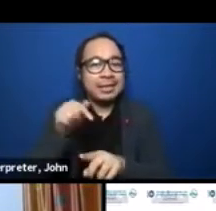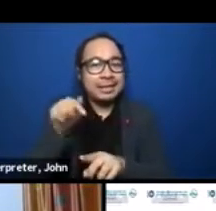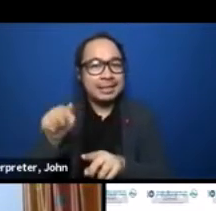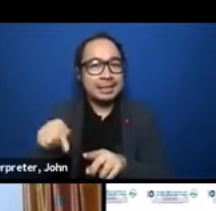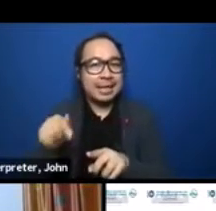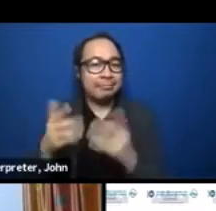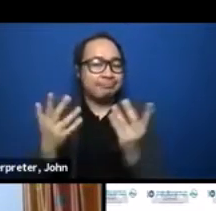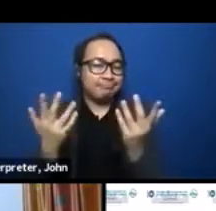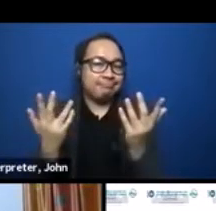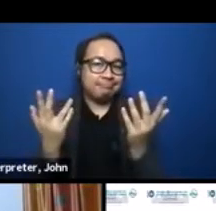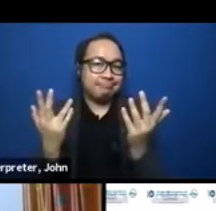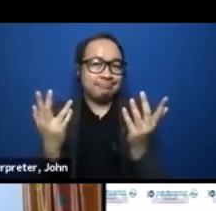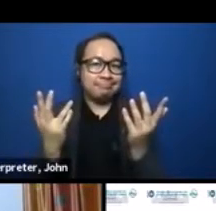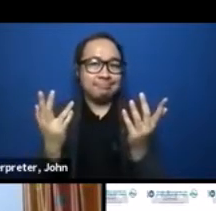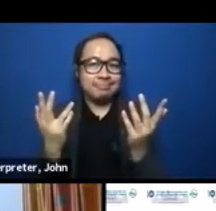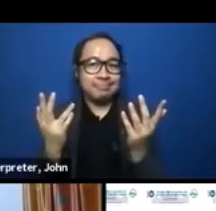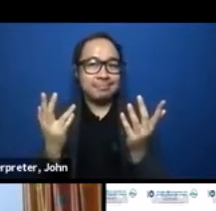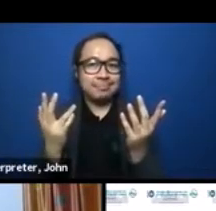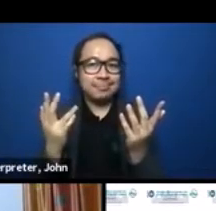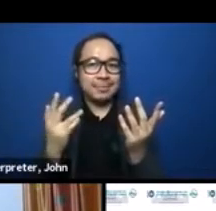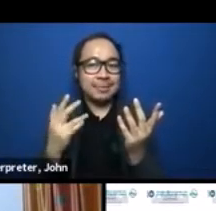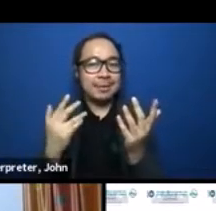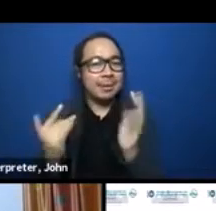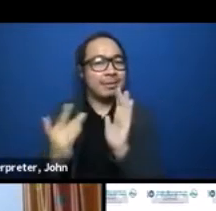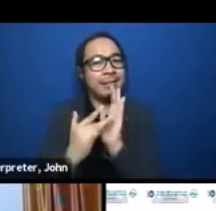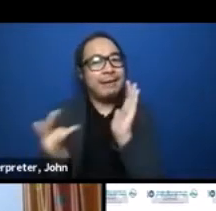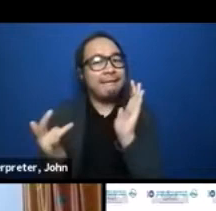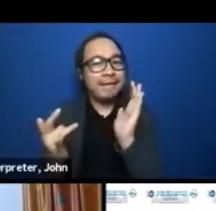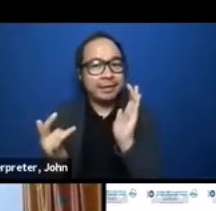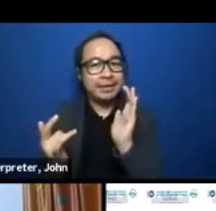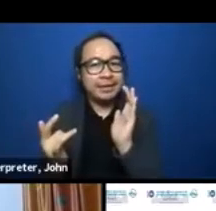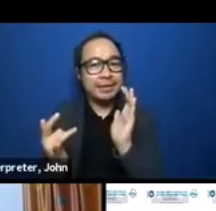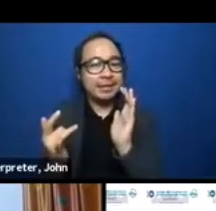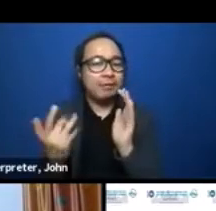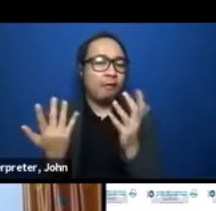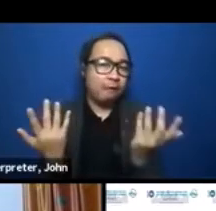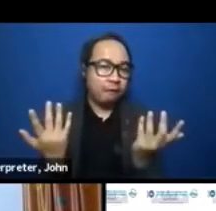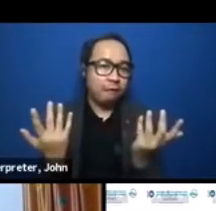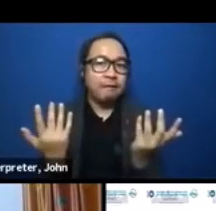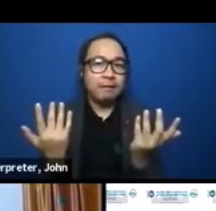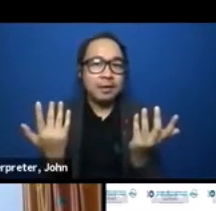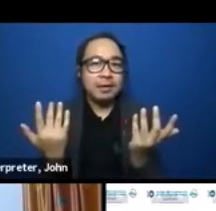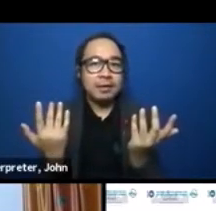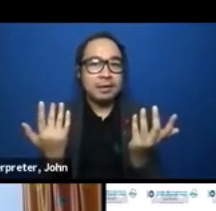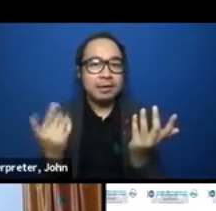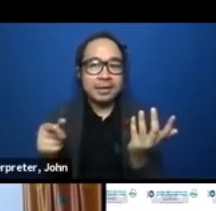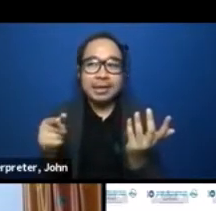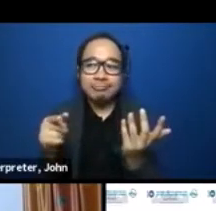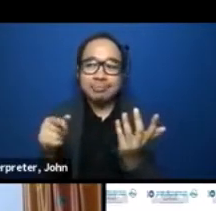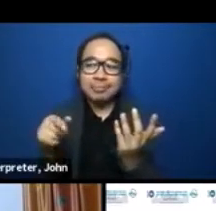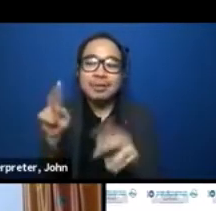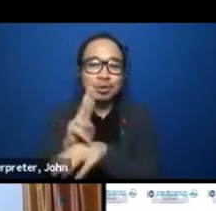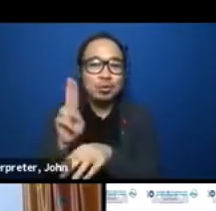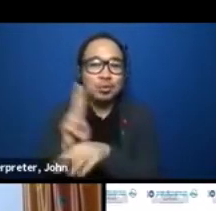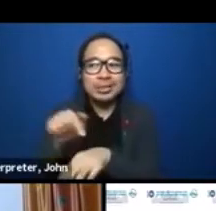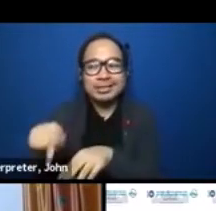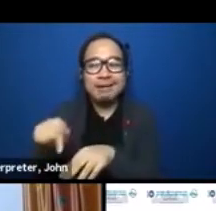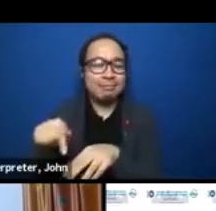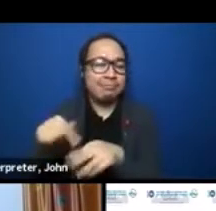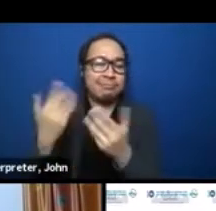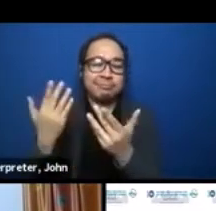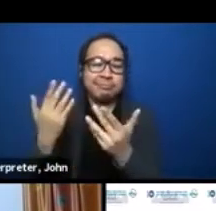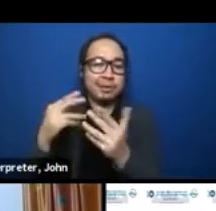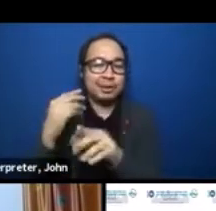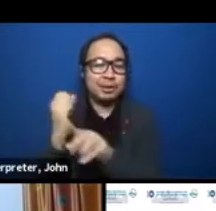of the taking advantage of or chatting on the social media, and then some keep